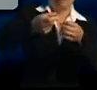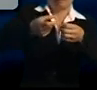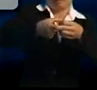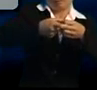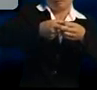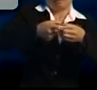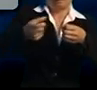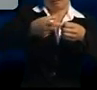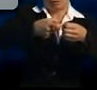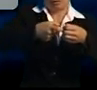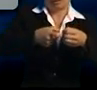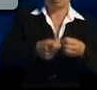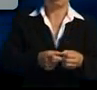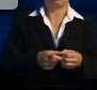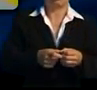delivery tubes,